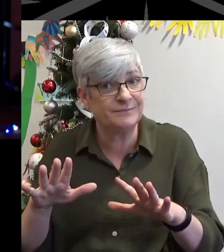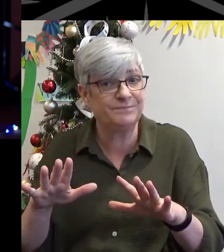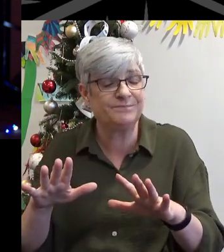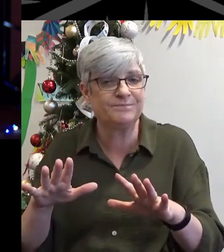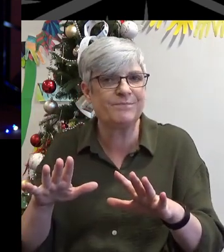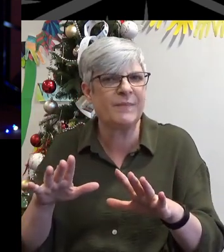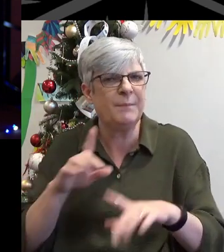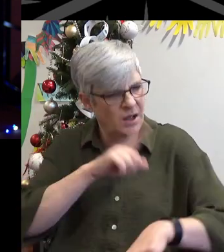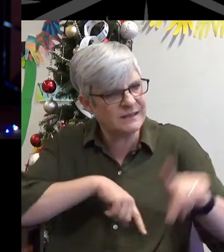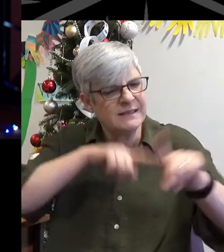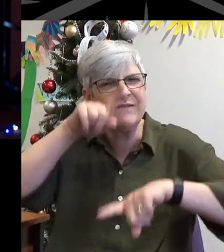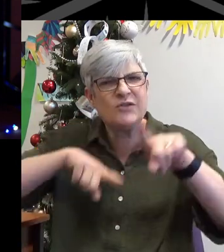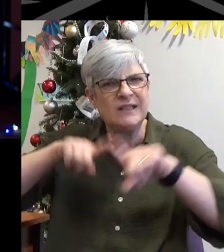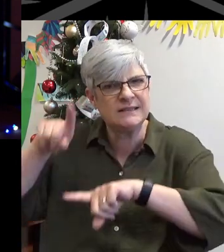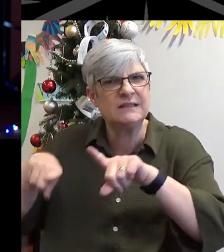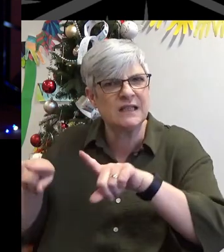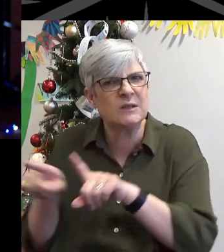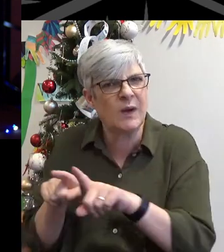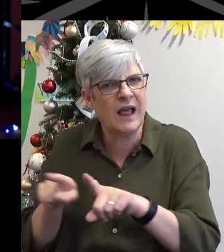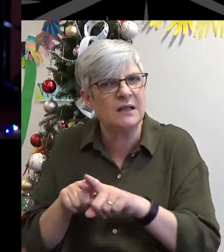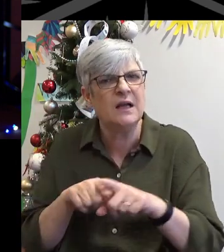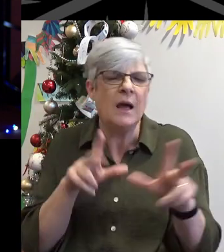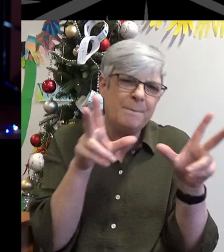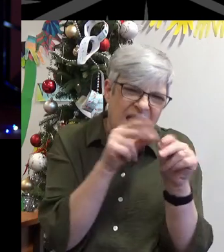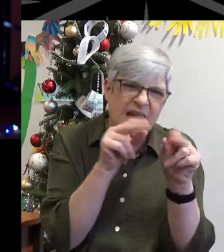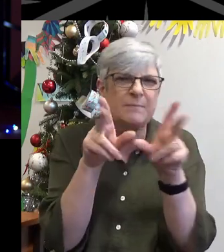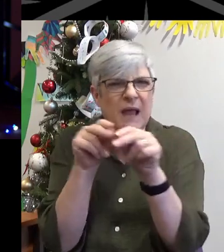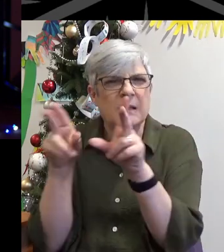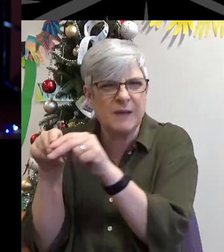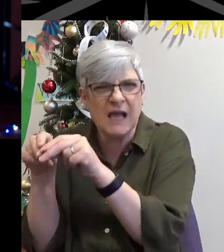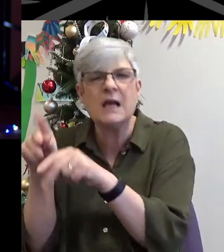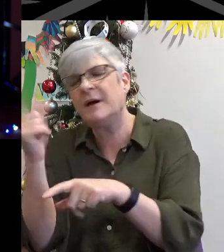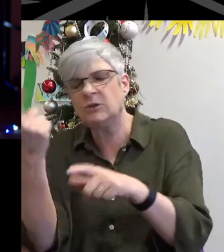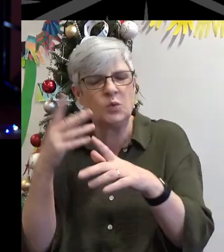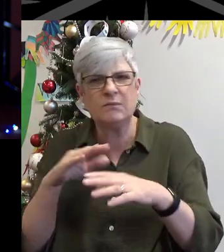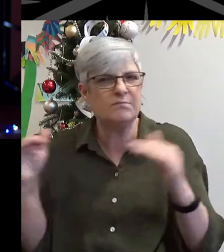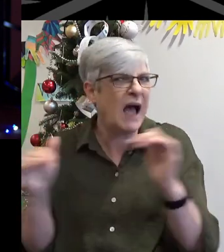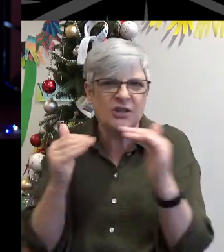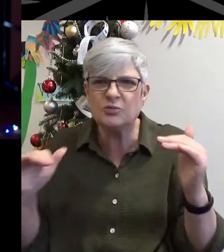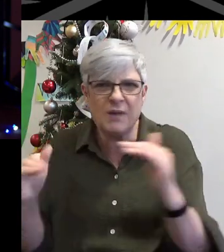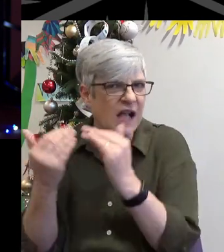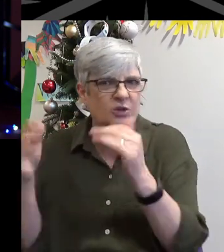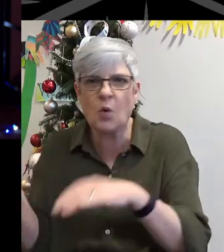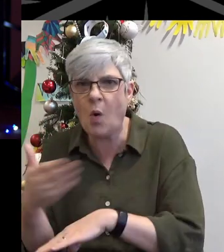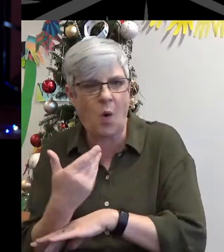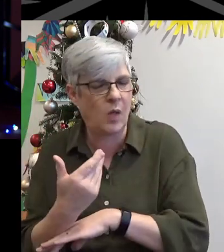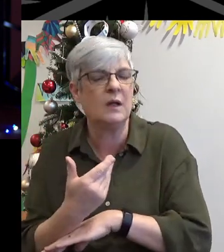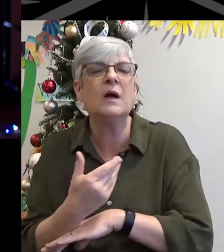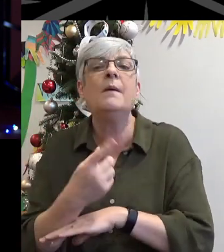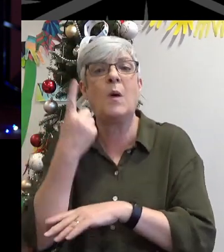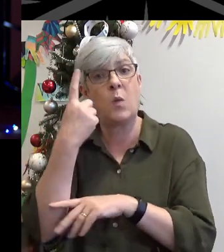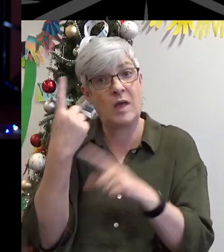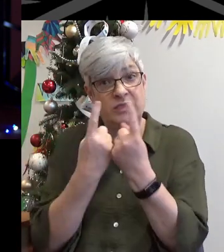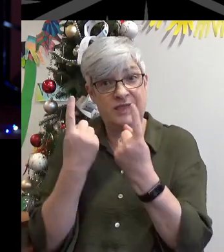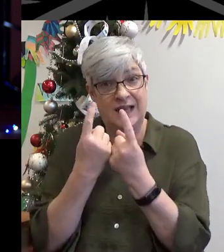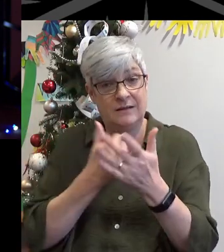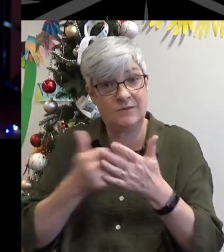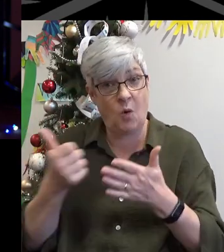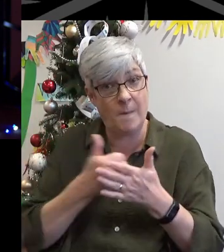And they're quite different, even though they're in pairs, they don't all match up for all of them. But one thing they have in common